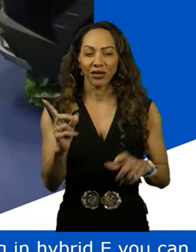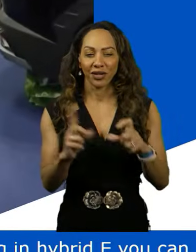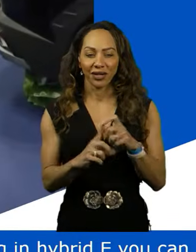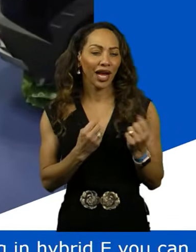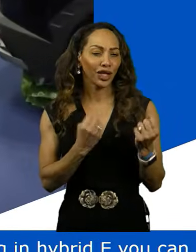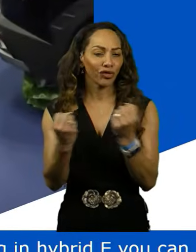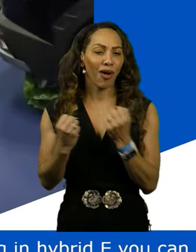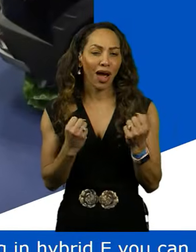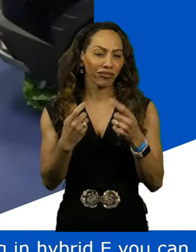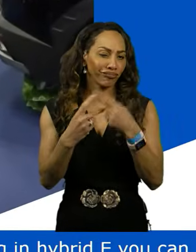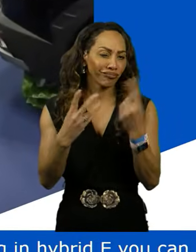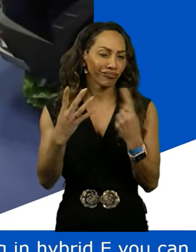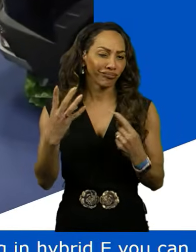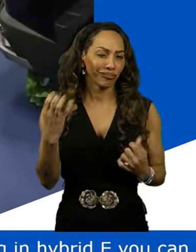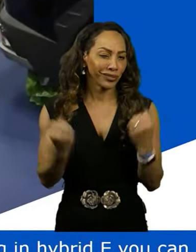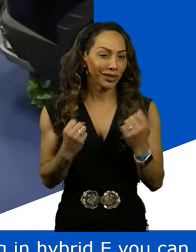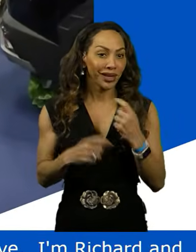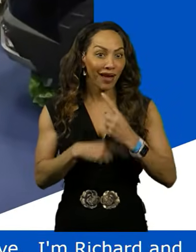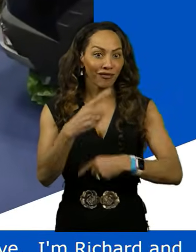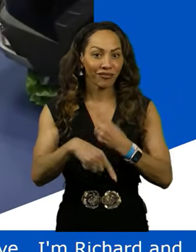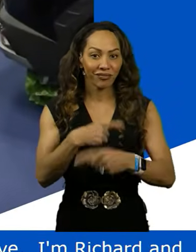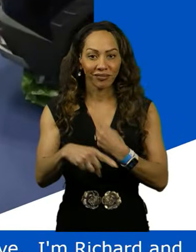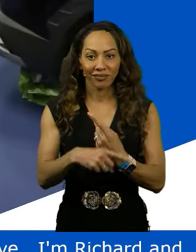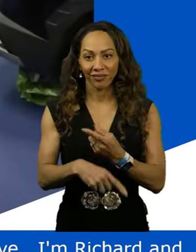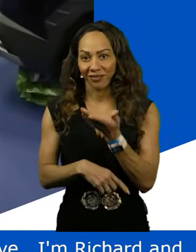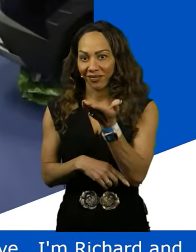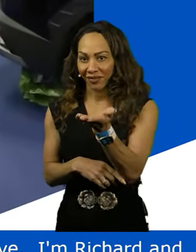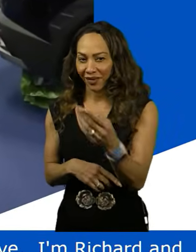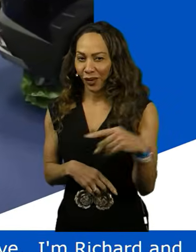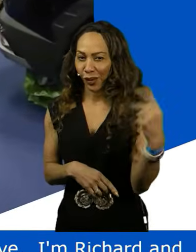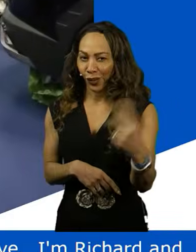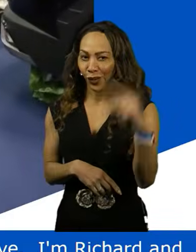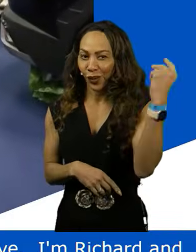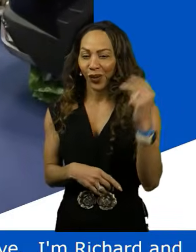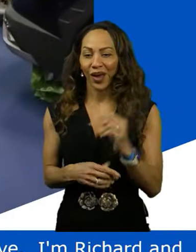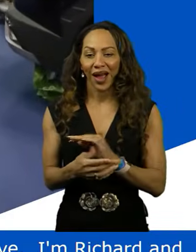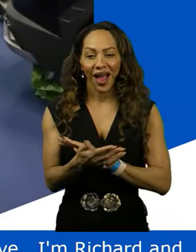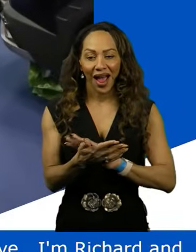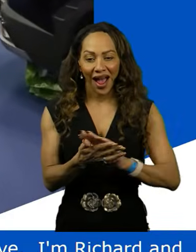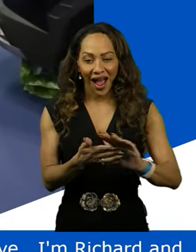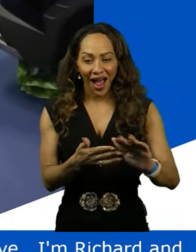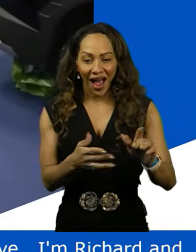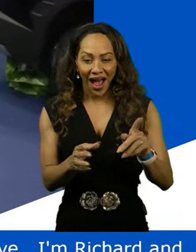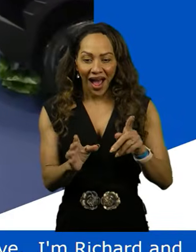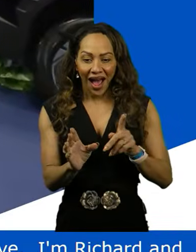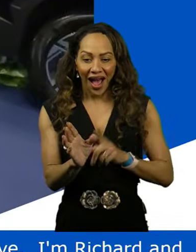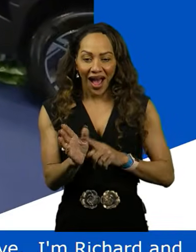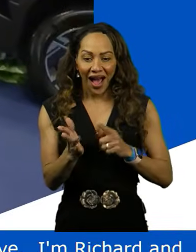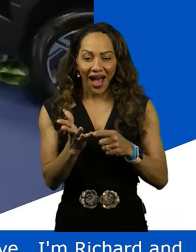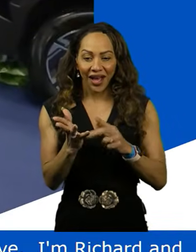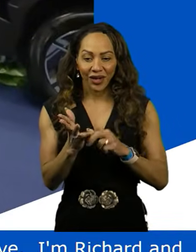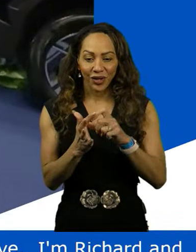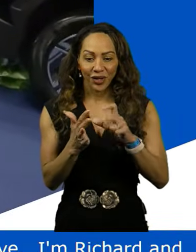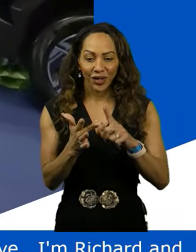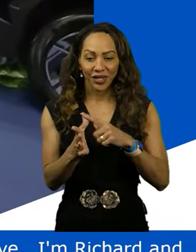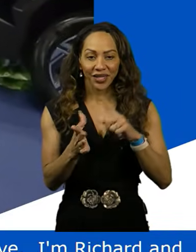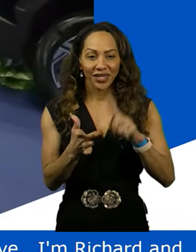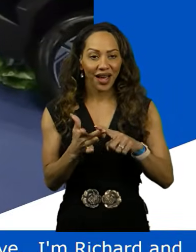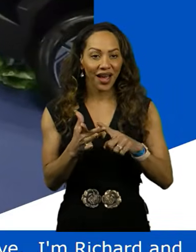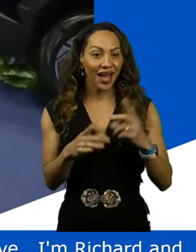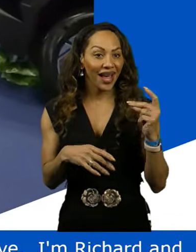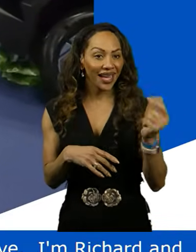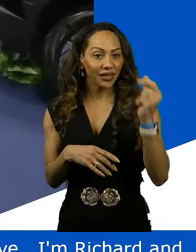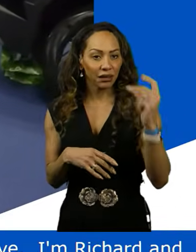cars each year. And I'm here with the fabulously funky Hyundai Insta. This is a small SUV that's fully